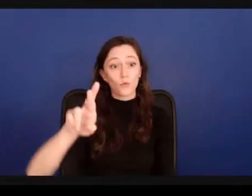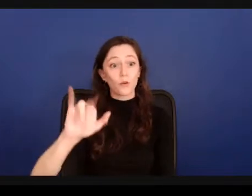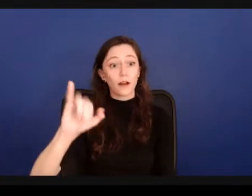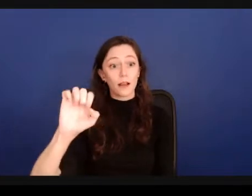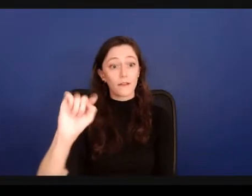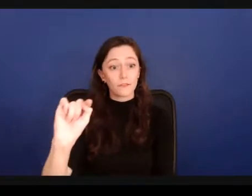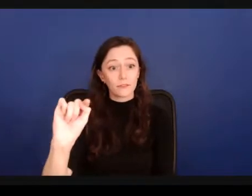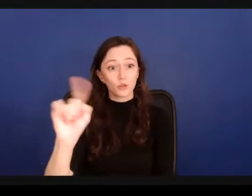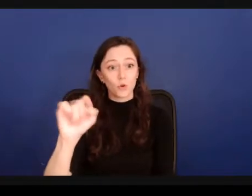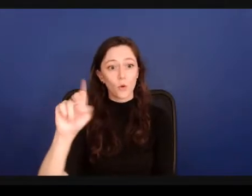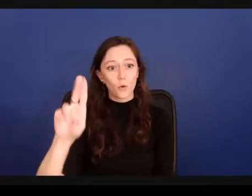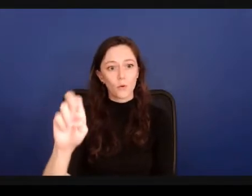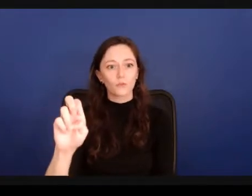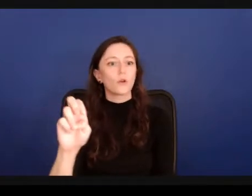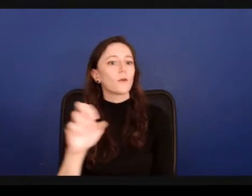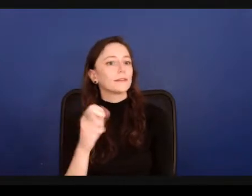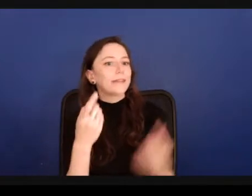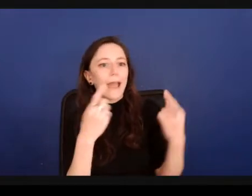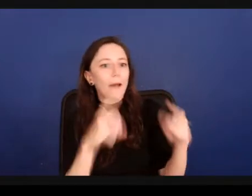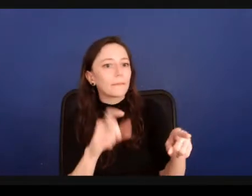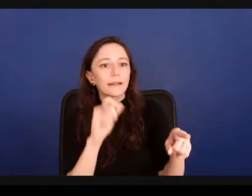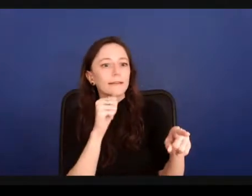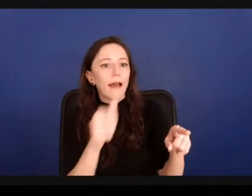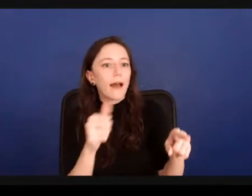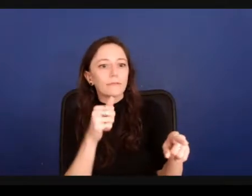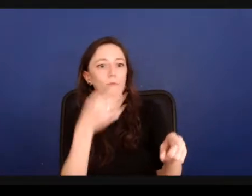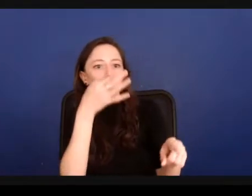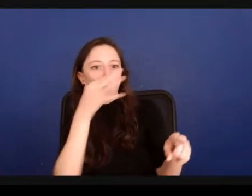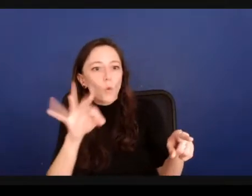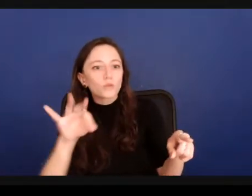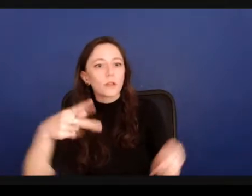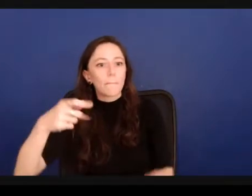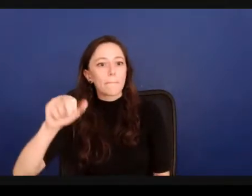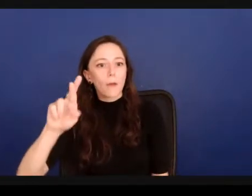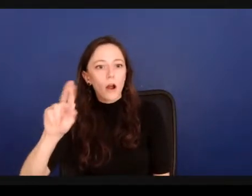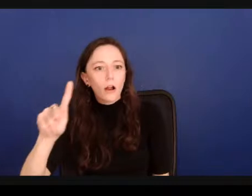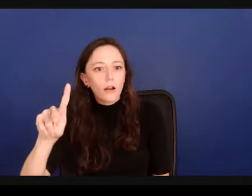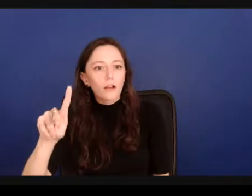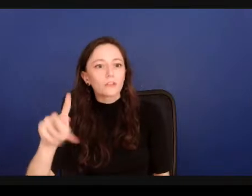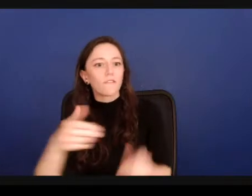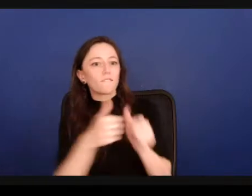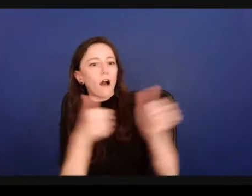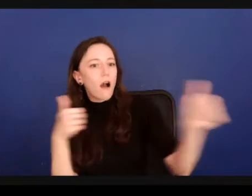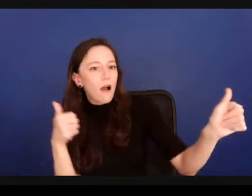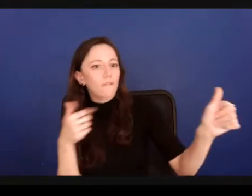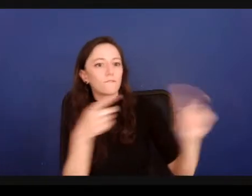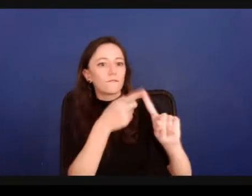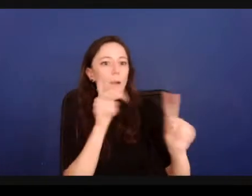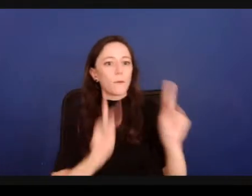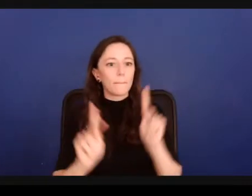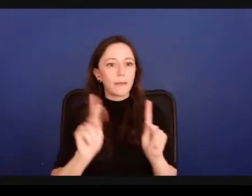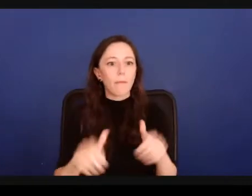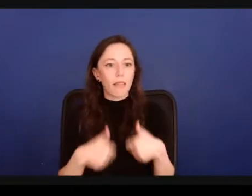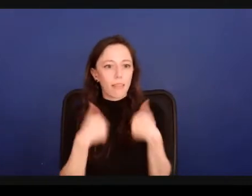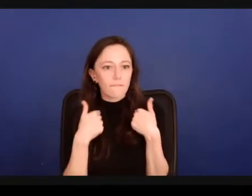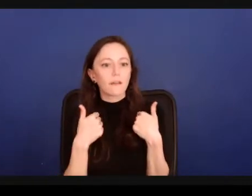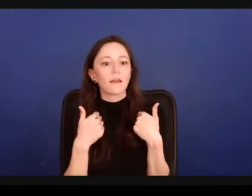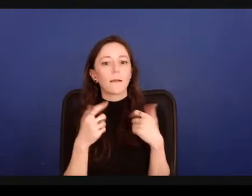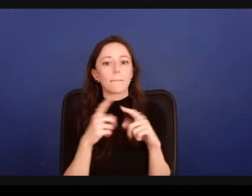national park, away from people. There's no increased threat to people. But it is interesting to note this pattern here, the southwest rift, that